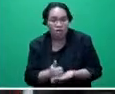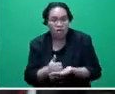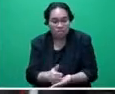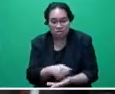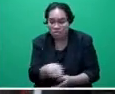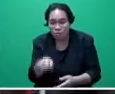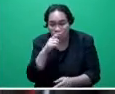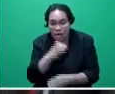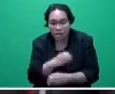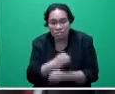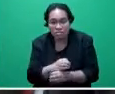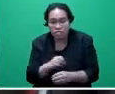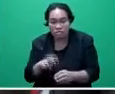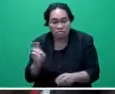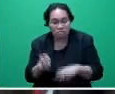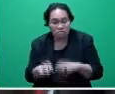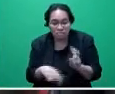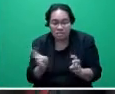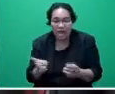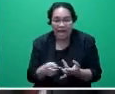another top-up of 30 million allocated for